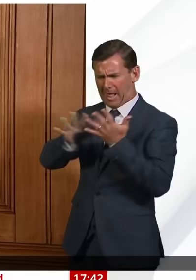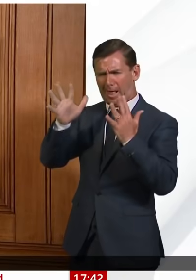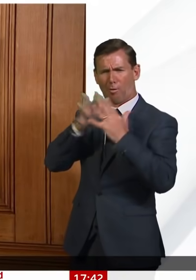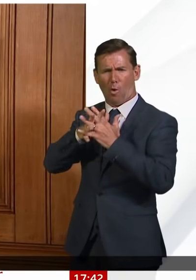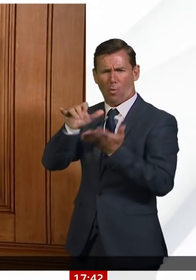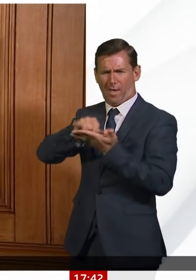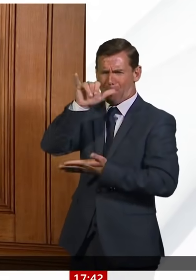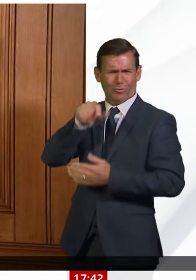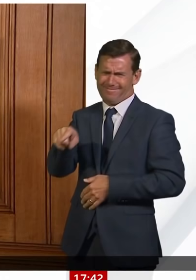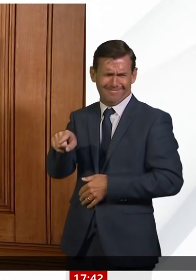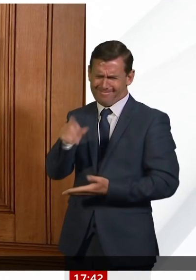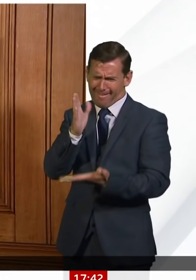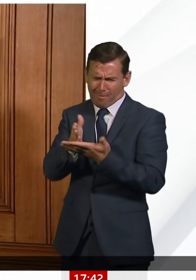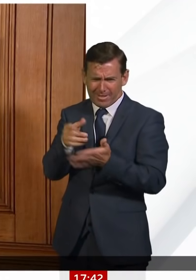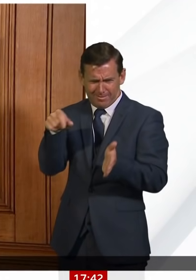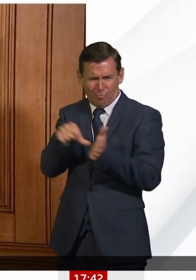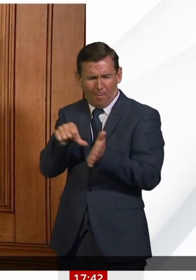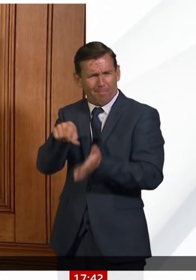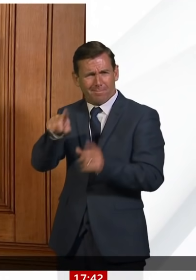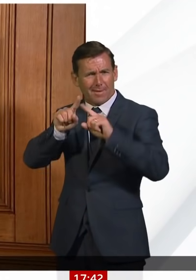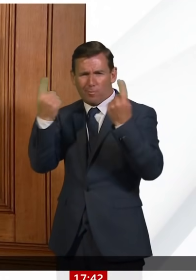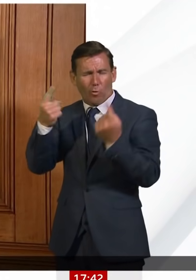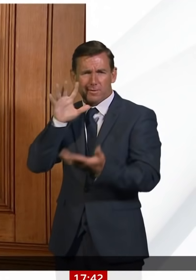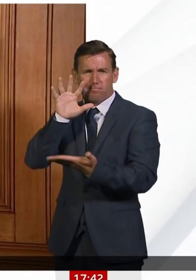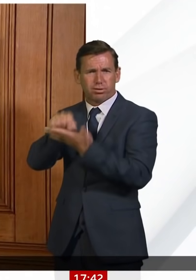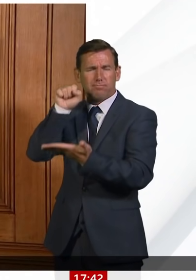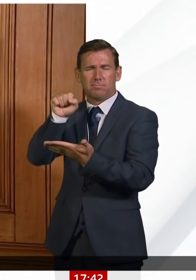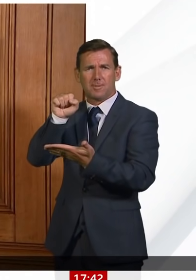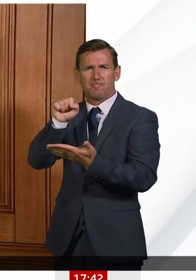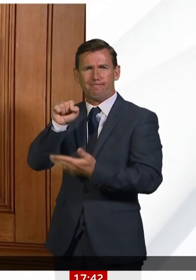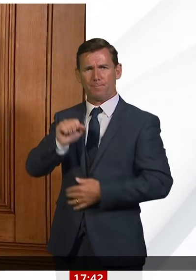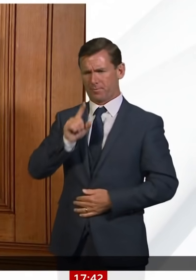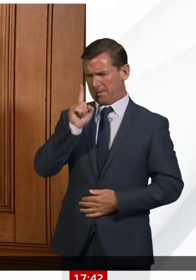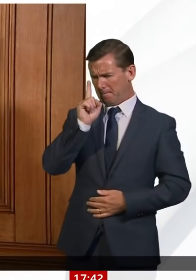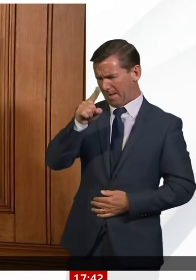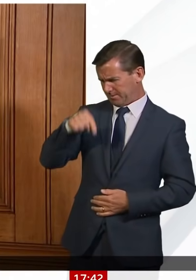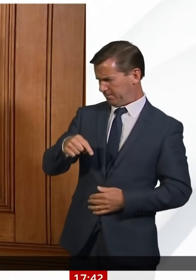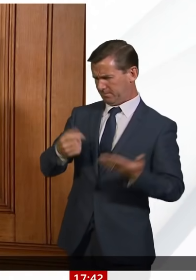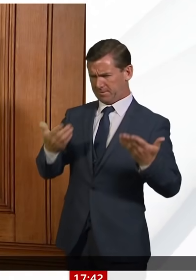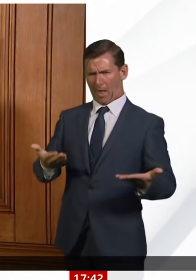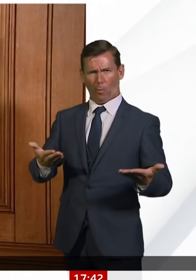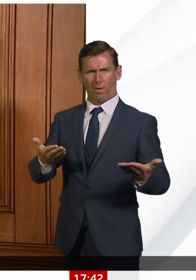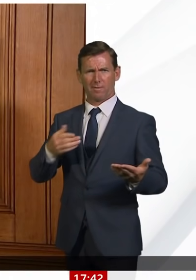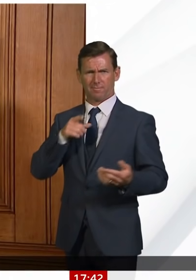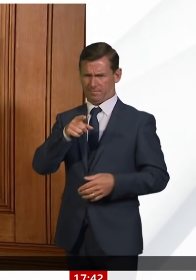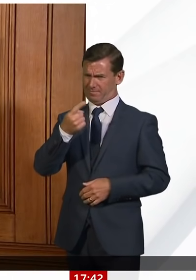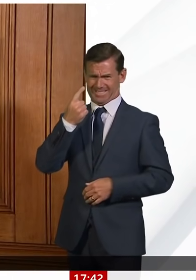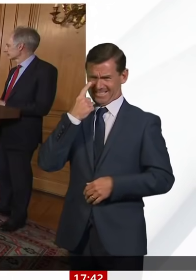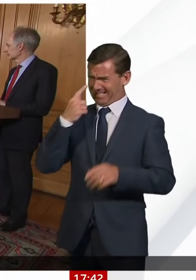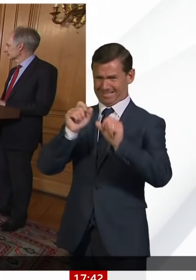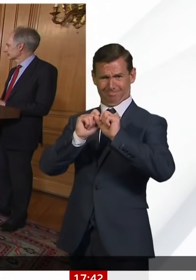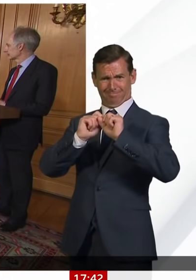that goes with it. Right now, though, we are in a situation where you've seen from the slides that